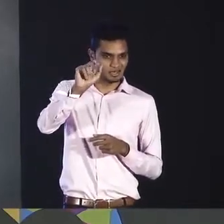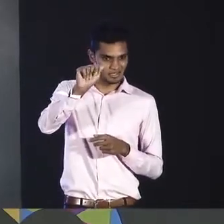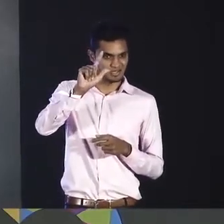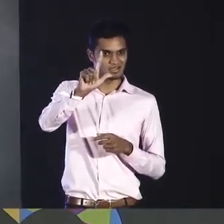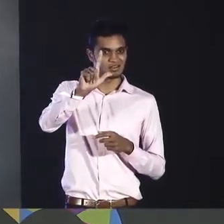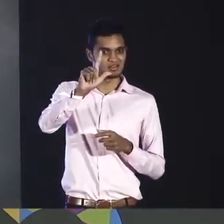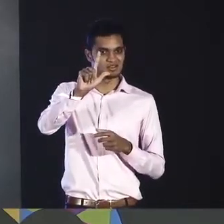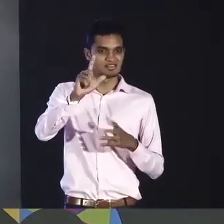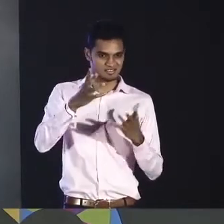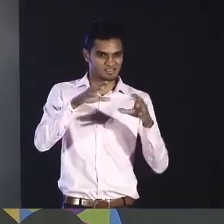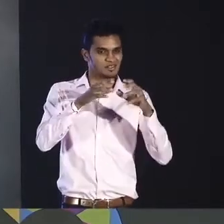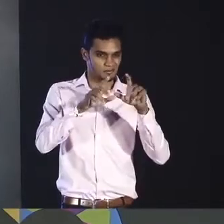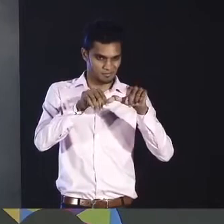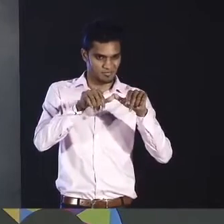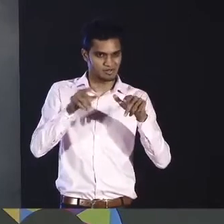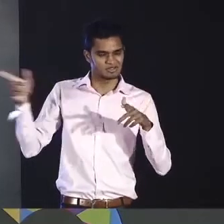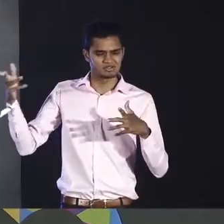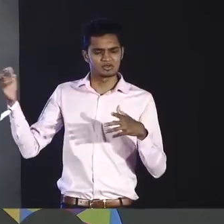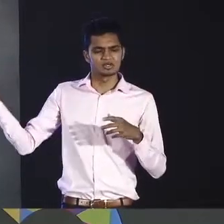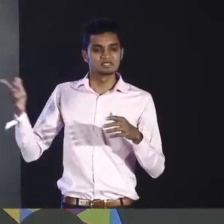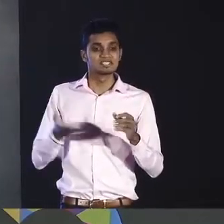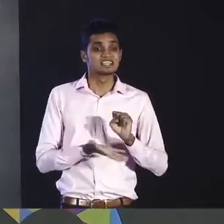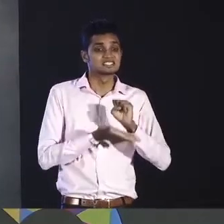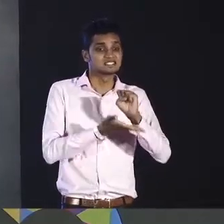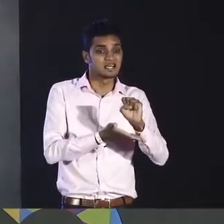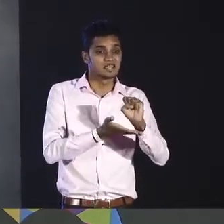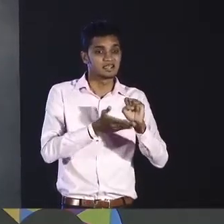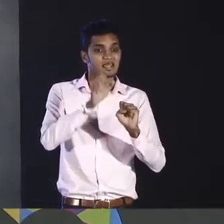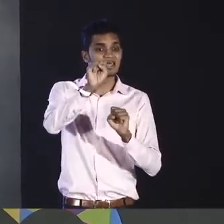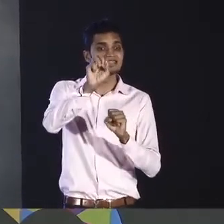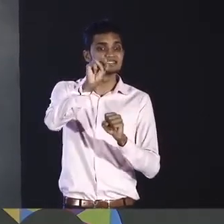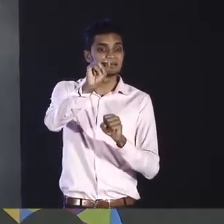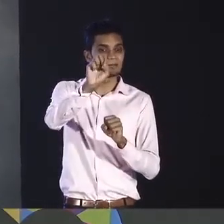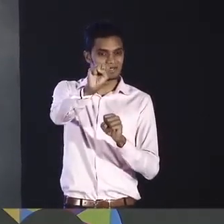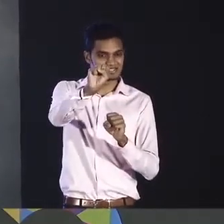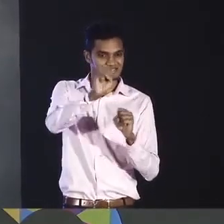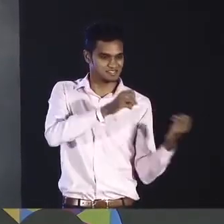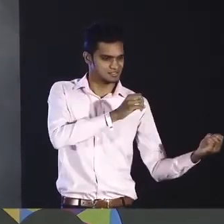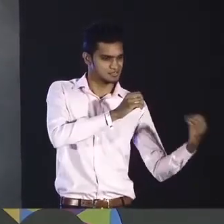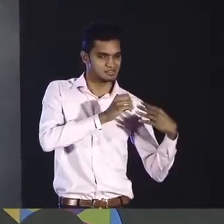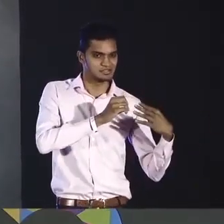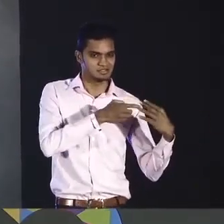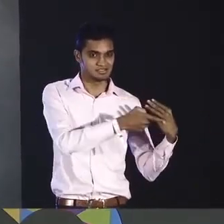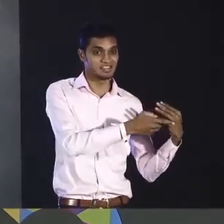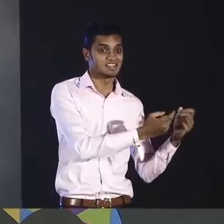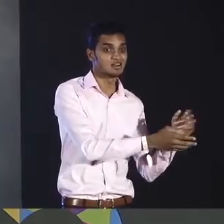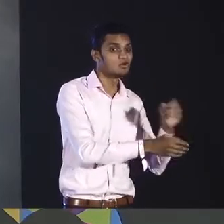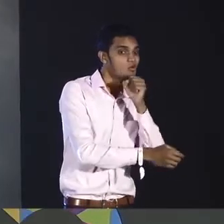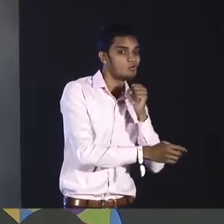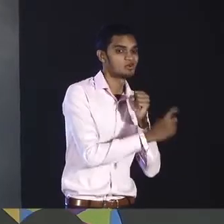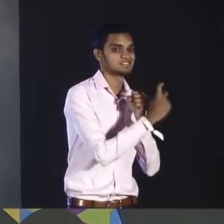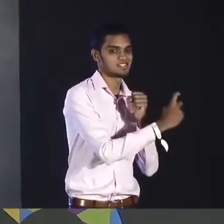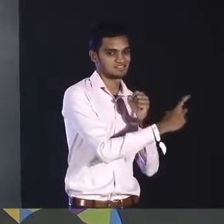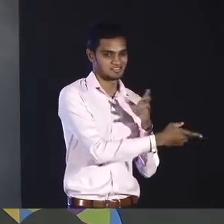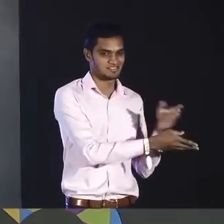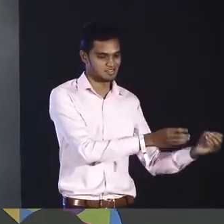a SMS from my son, who was 7 years at that time. And that SMS actually shook me, because then I